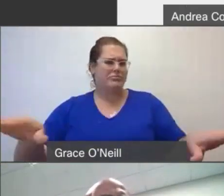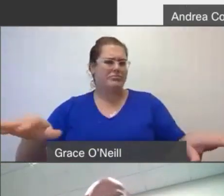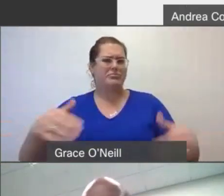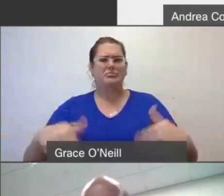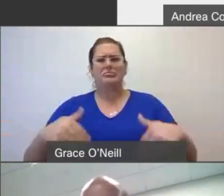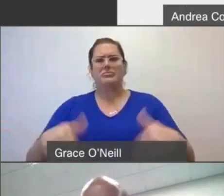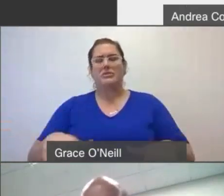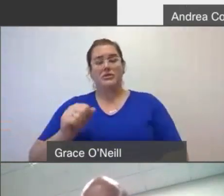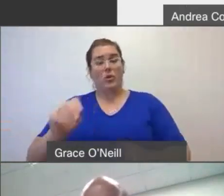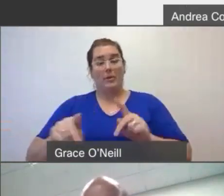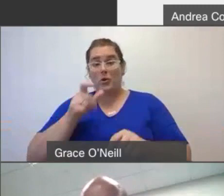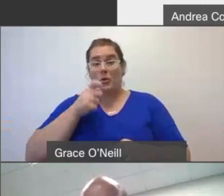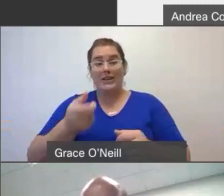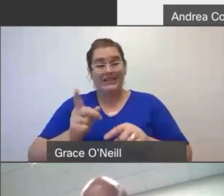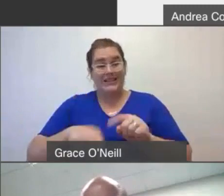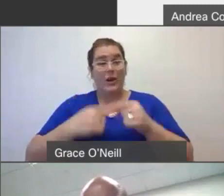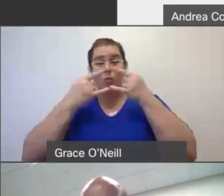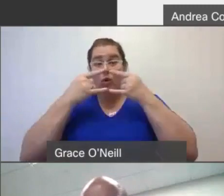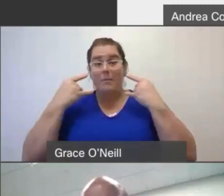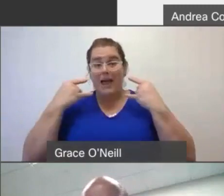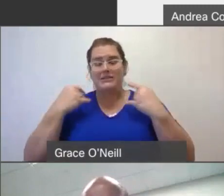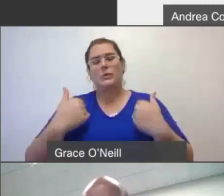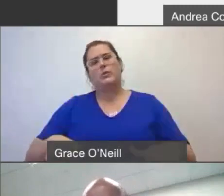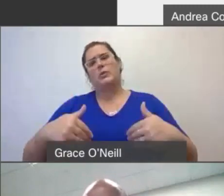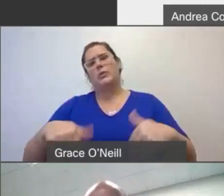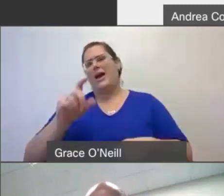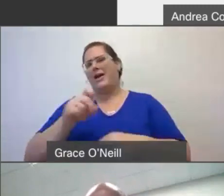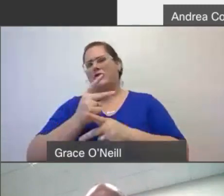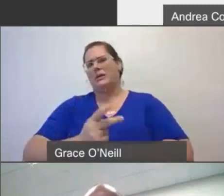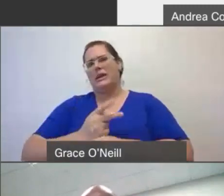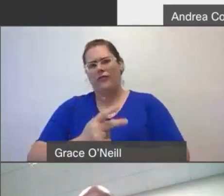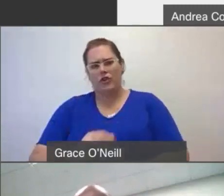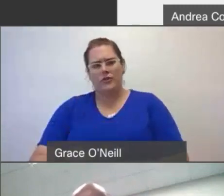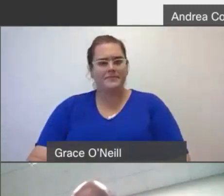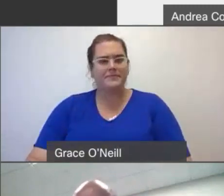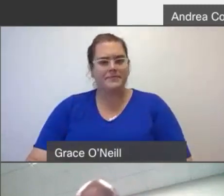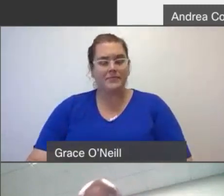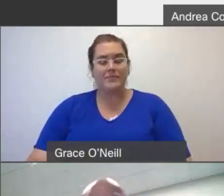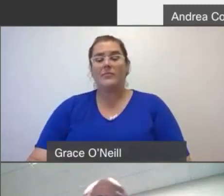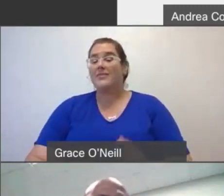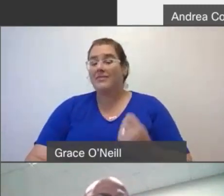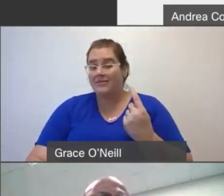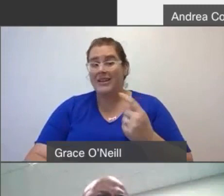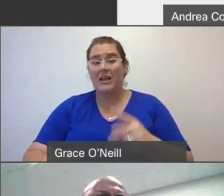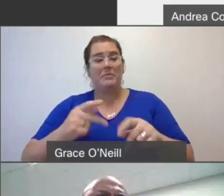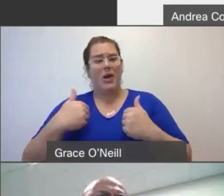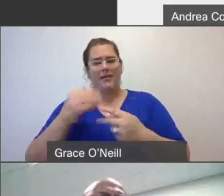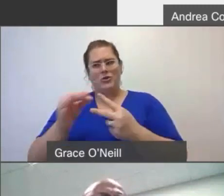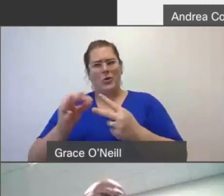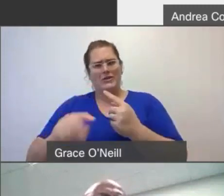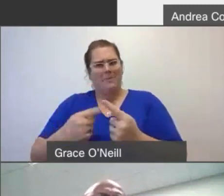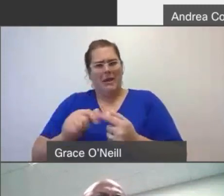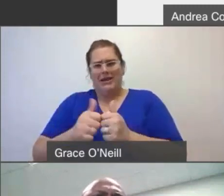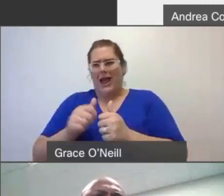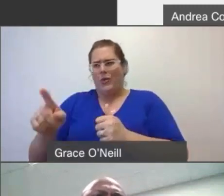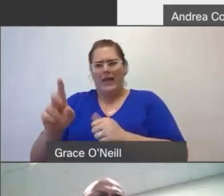wear masks do need to be extra careful. People have choices about how they spend their days. In